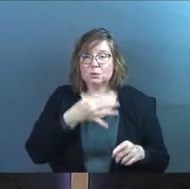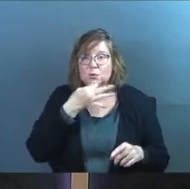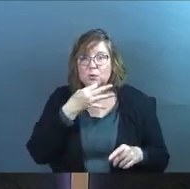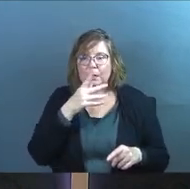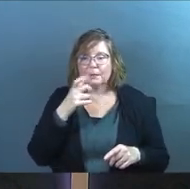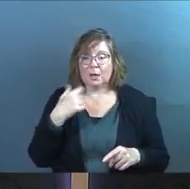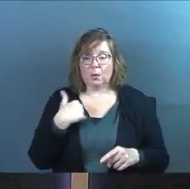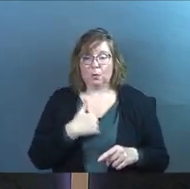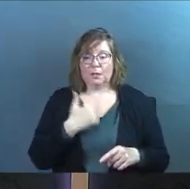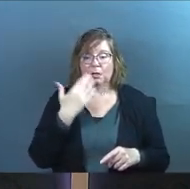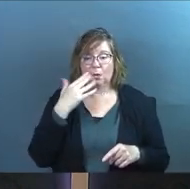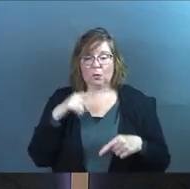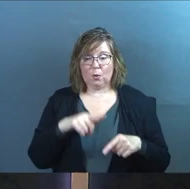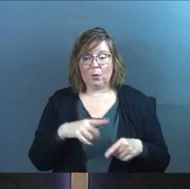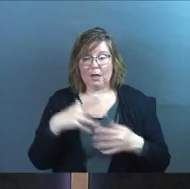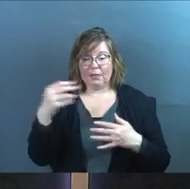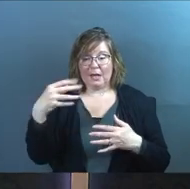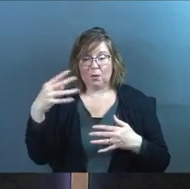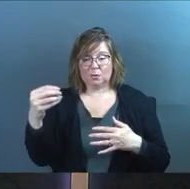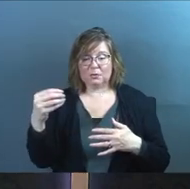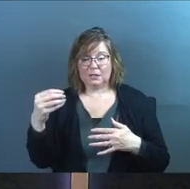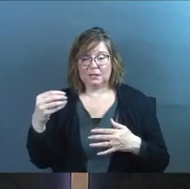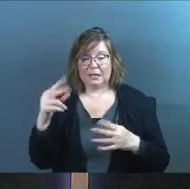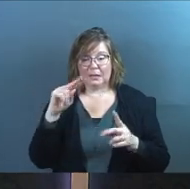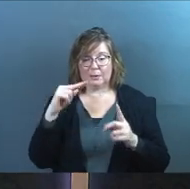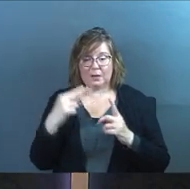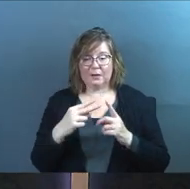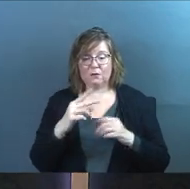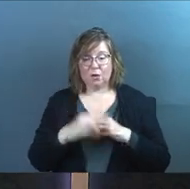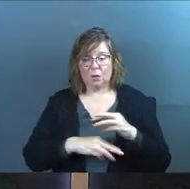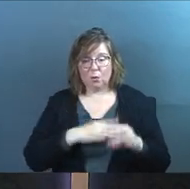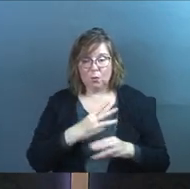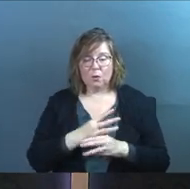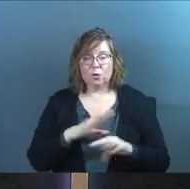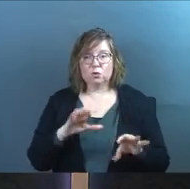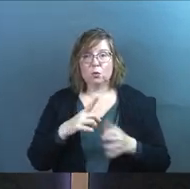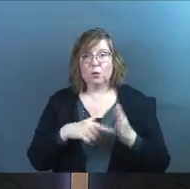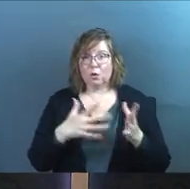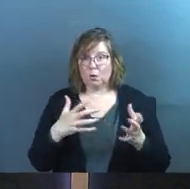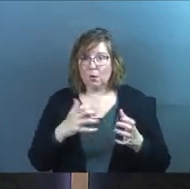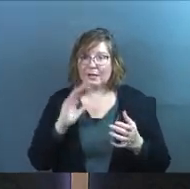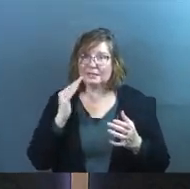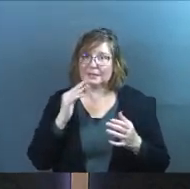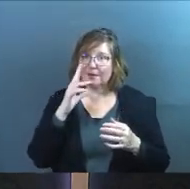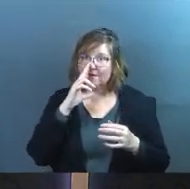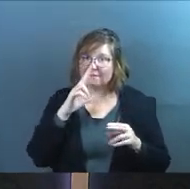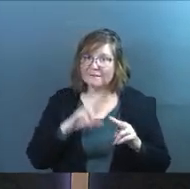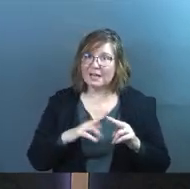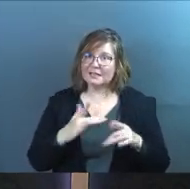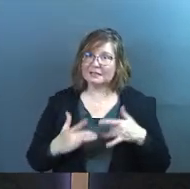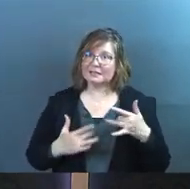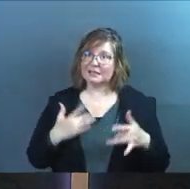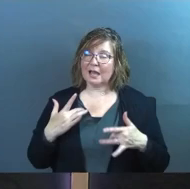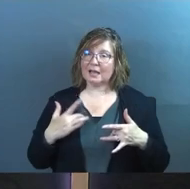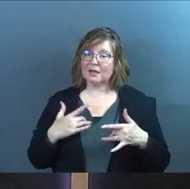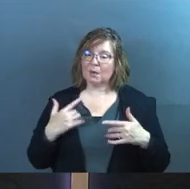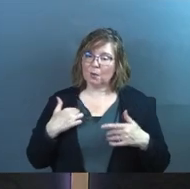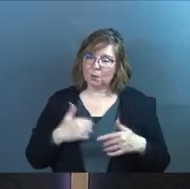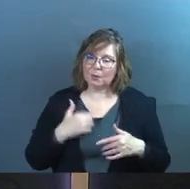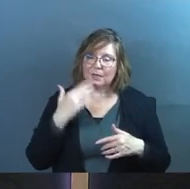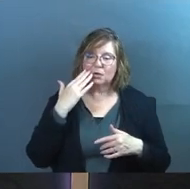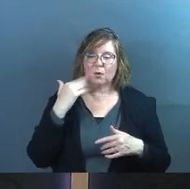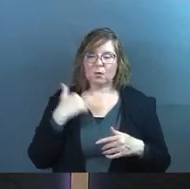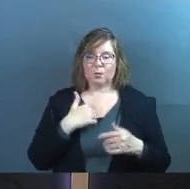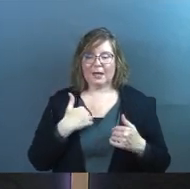soon. Because we know that while on the outside, in the perspective of the world, doing what you want seems fun and it seems exciting, we